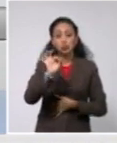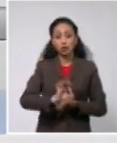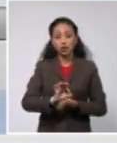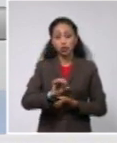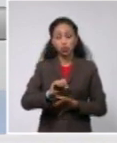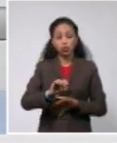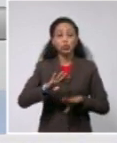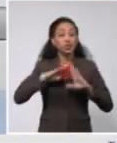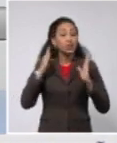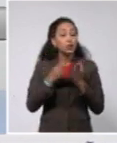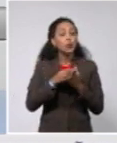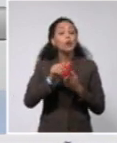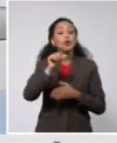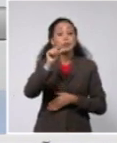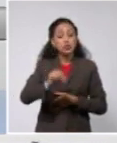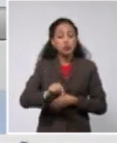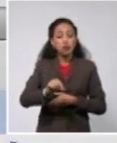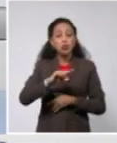Meanwhile,